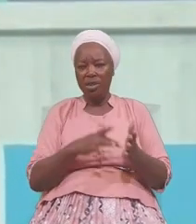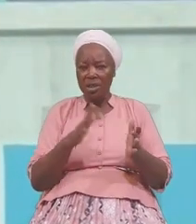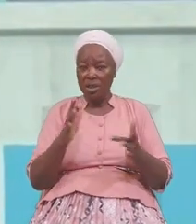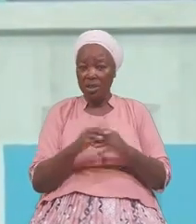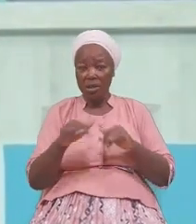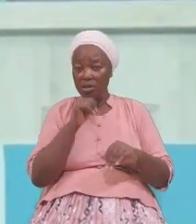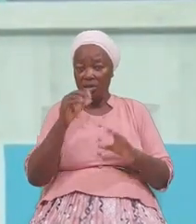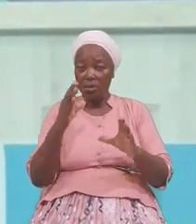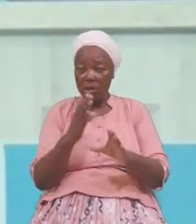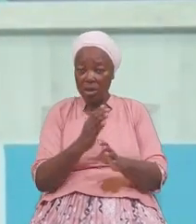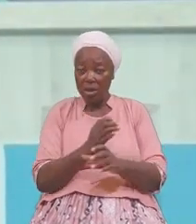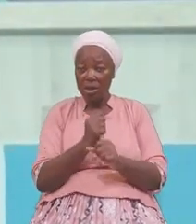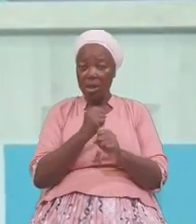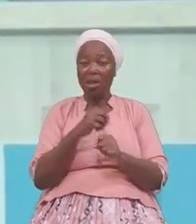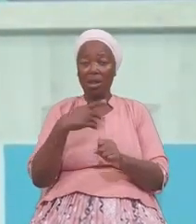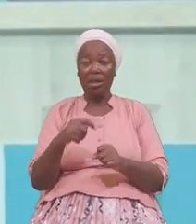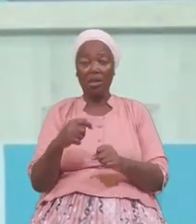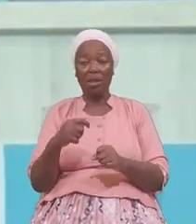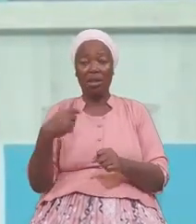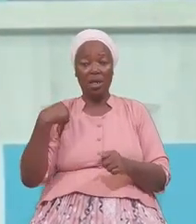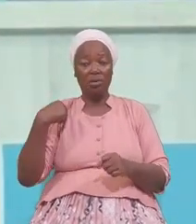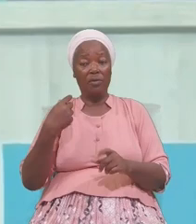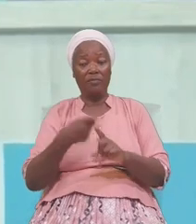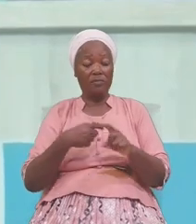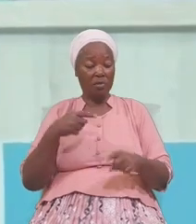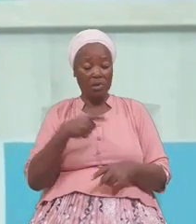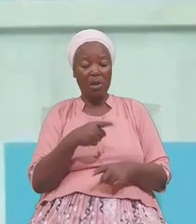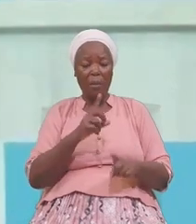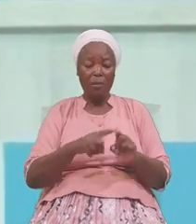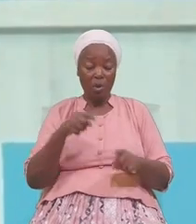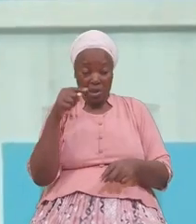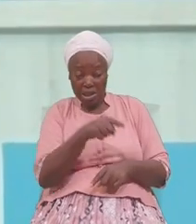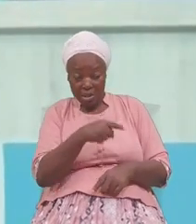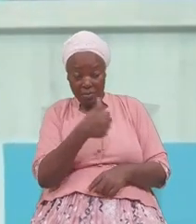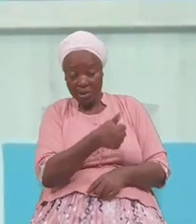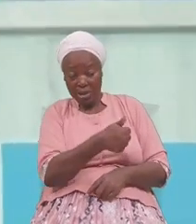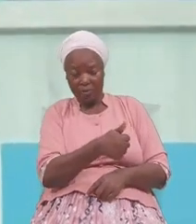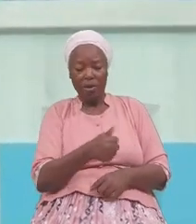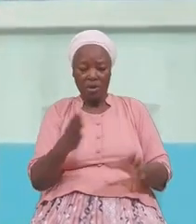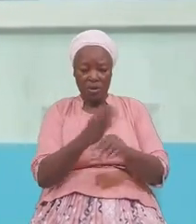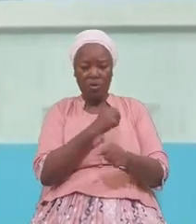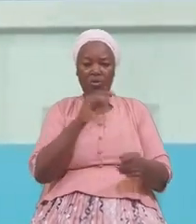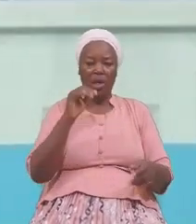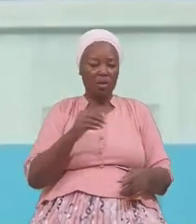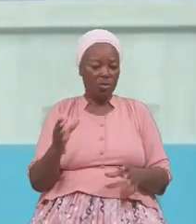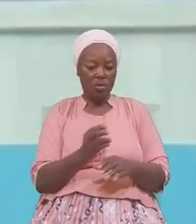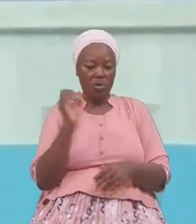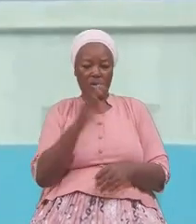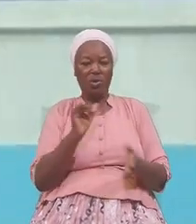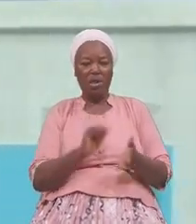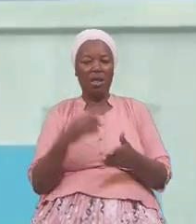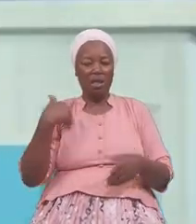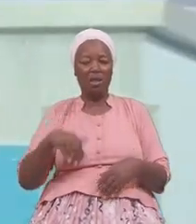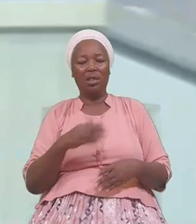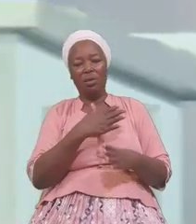not take the garment from him. He threw the garment away. When you have